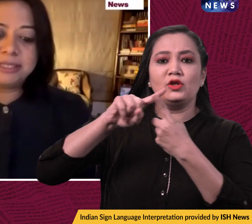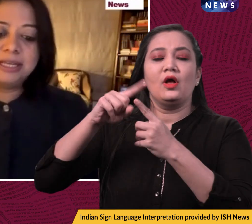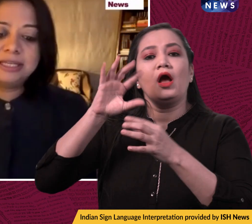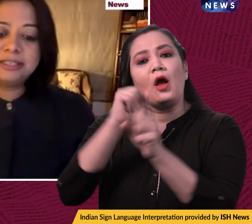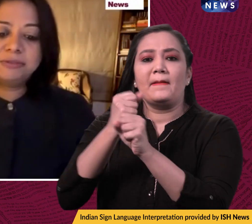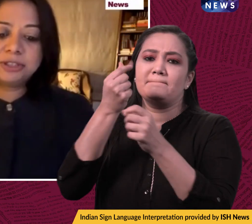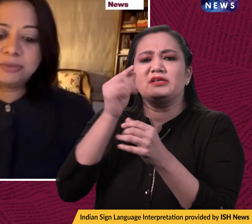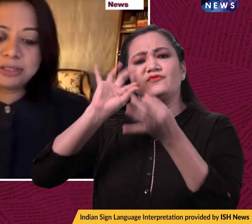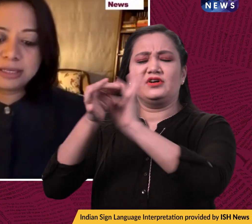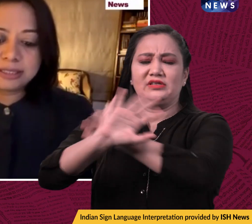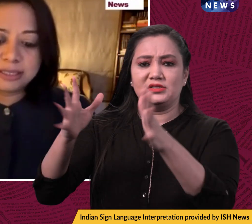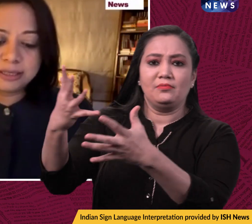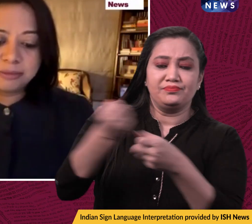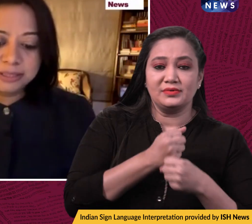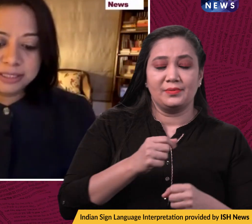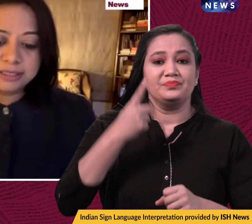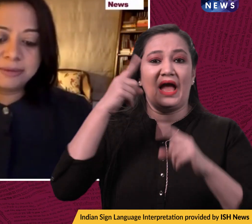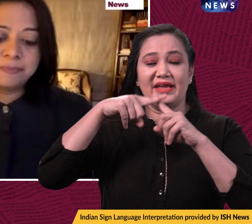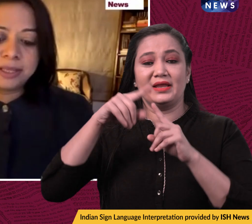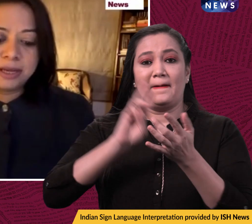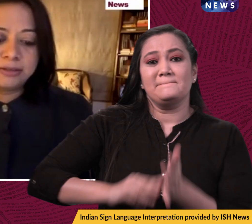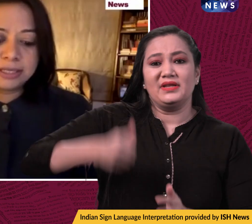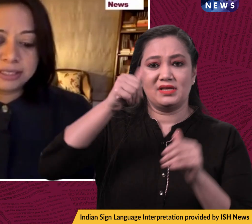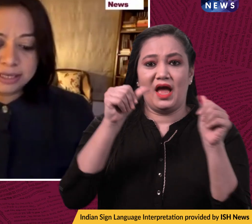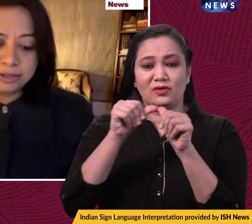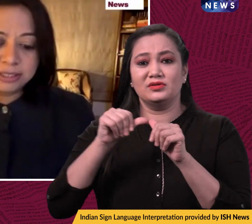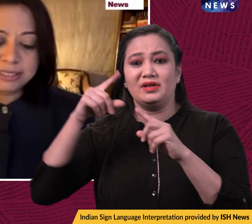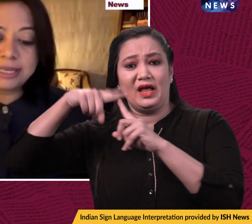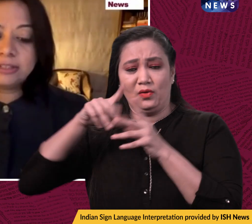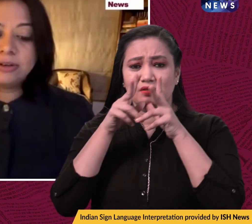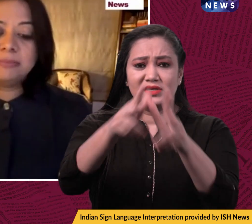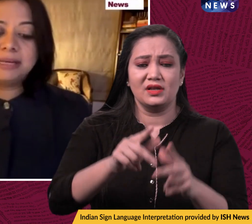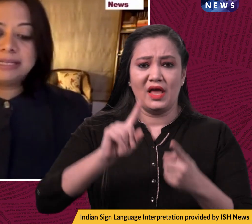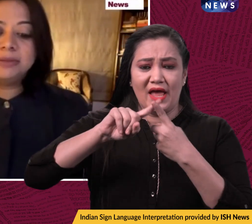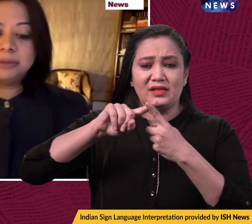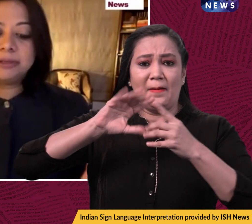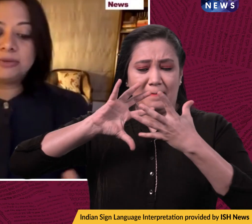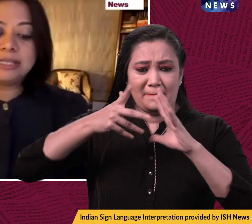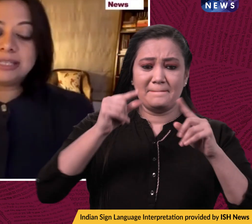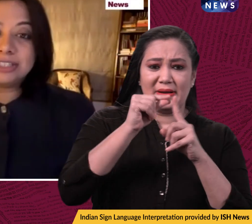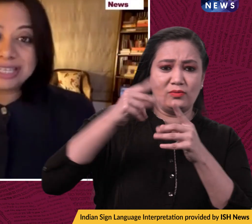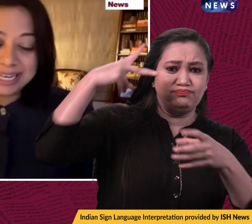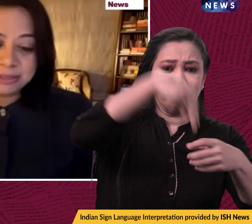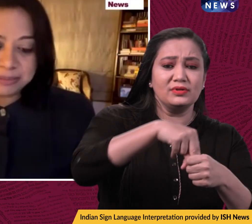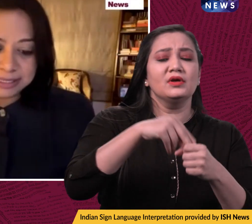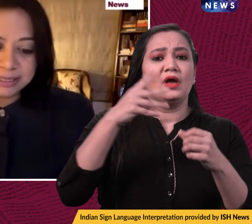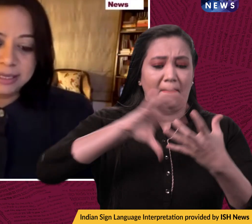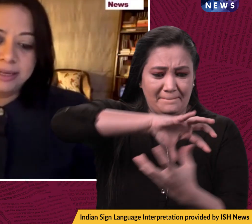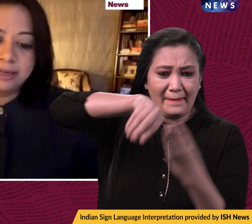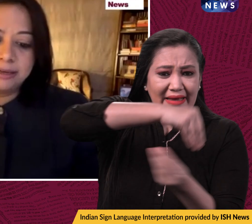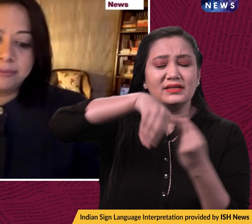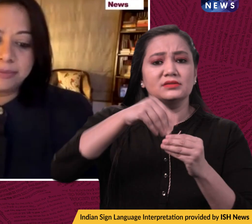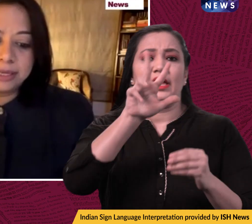by the government. The Information Broadcasting Minister Anurag Singh Thakur has said ethanol blending with petrol has touched